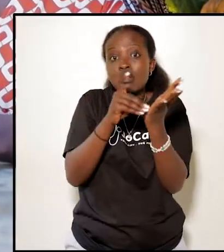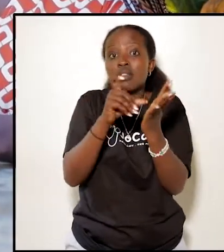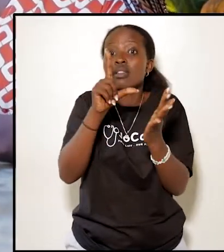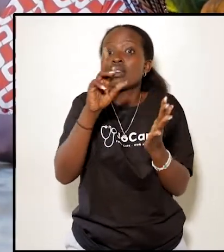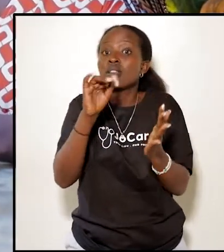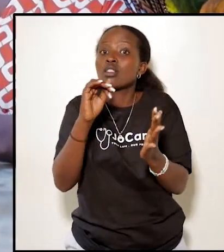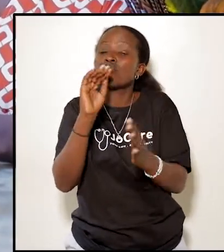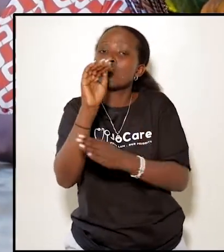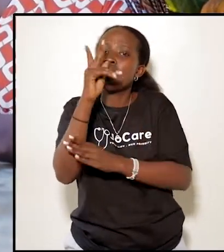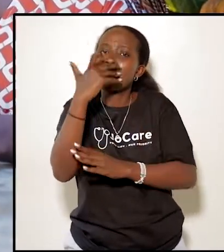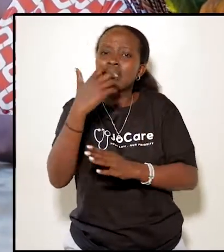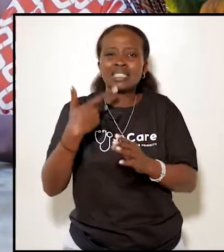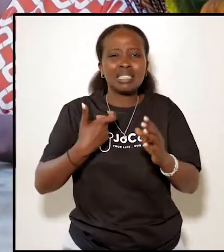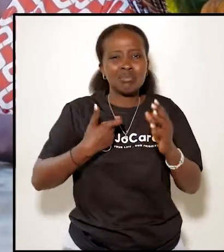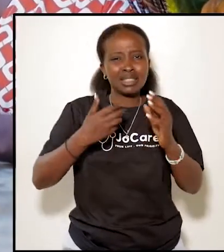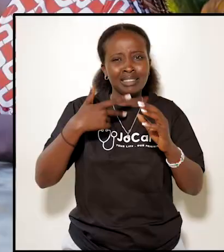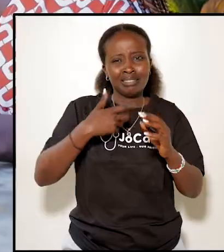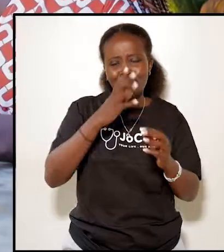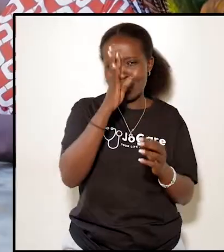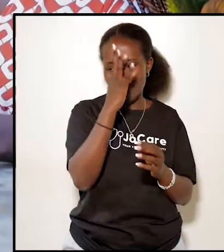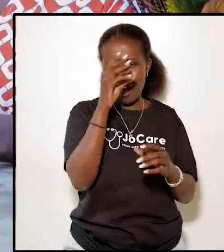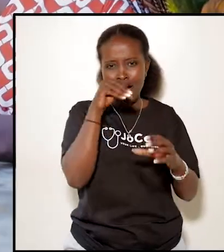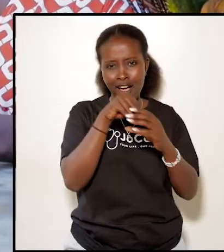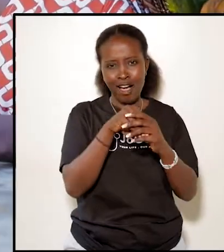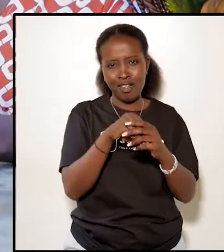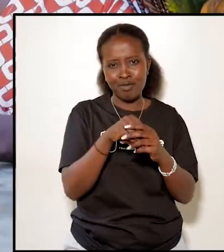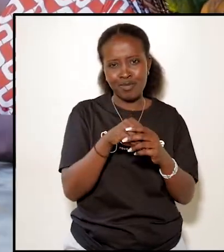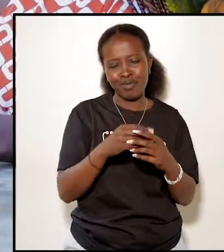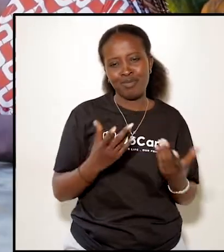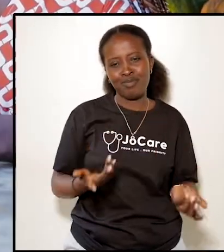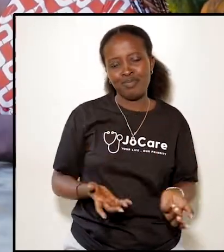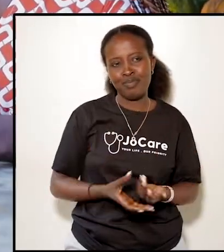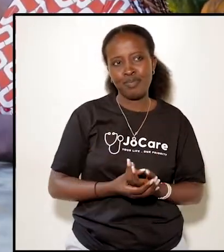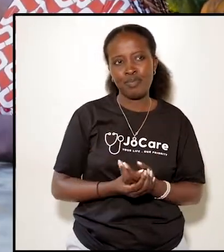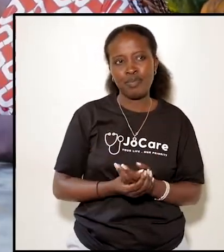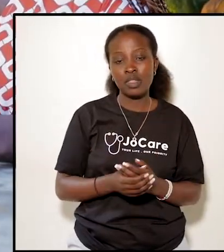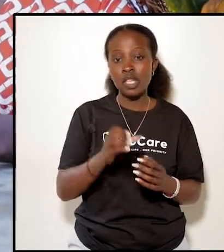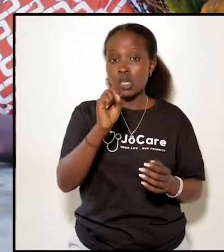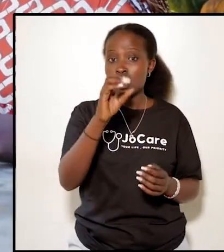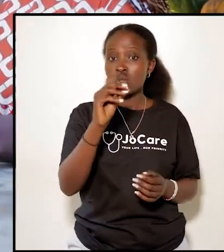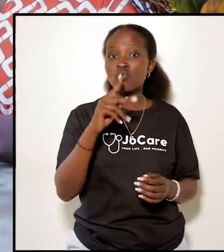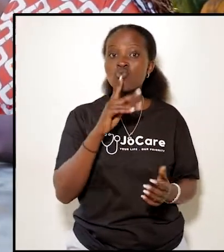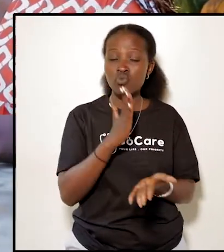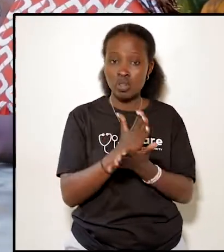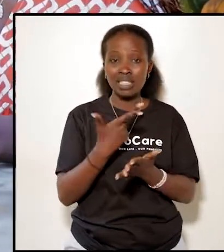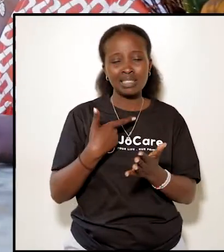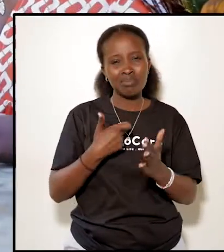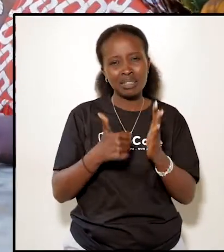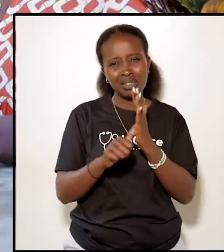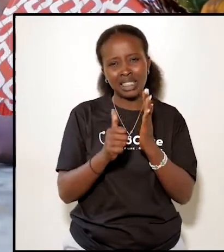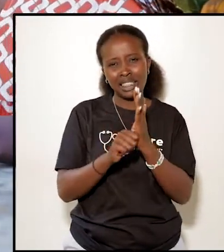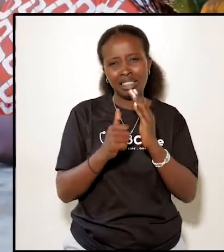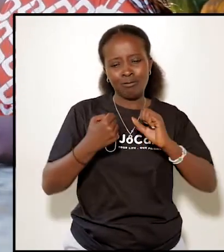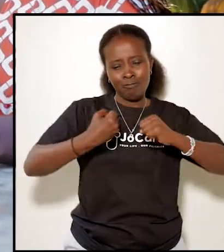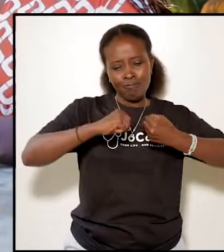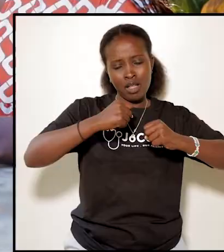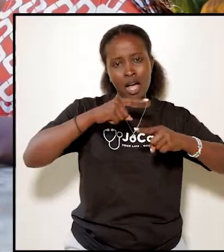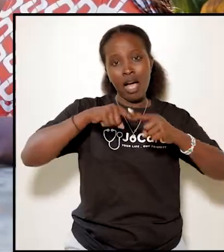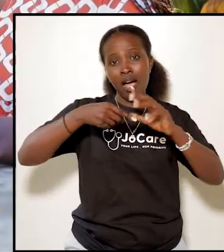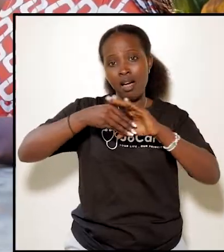doctor is going to tell us the complication of the irregularity menses. So for complications,